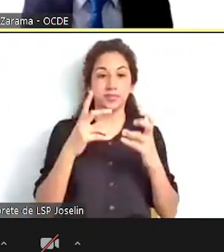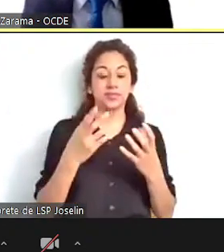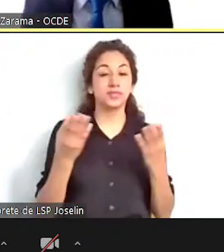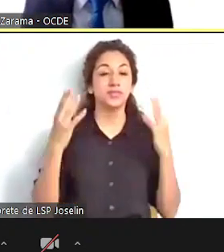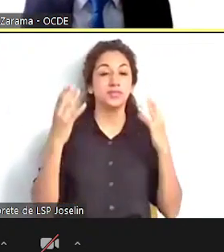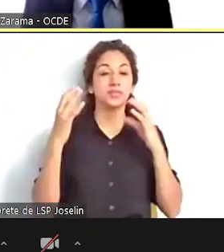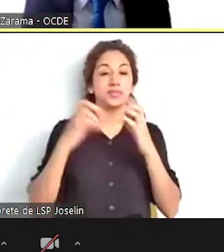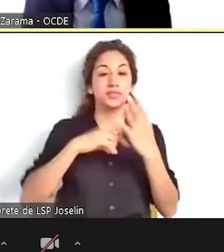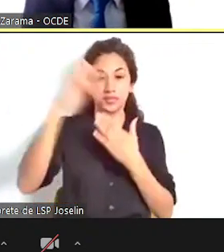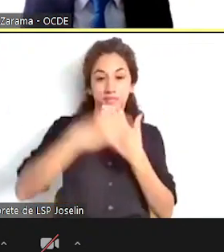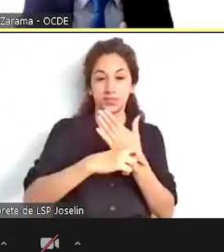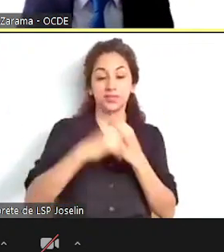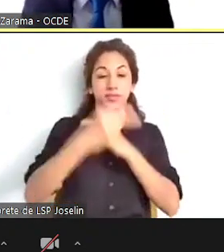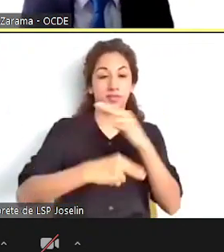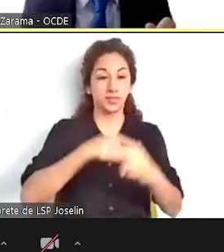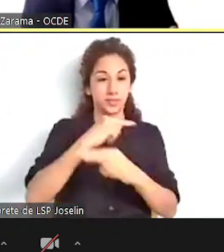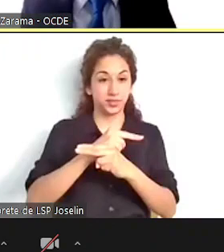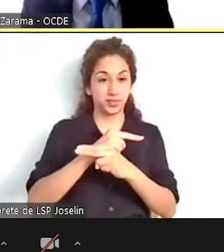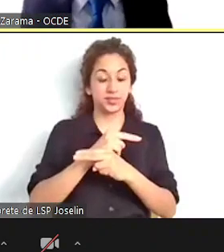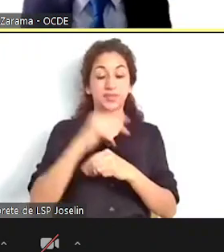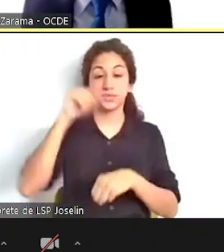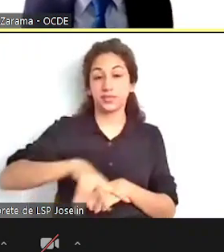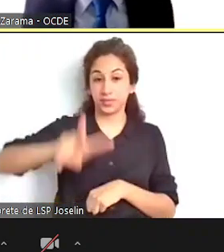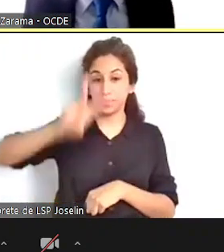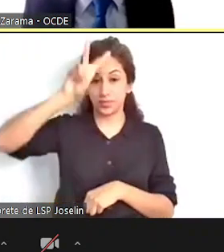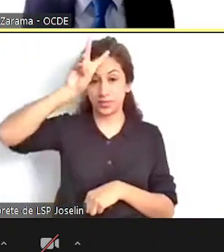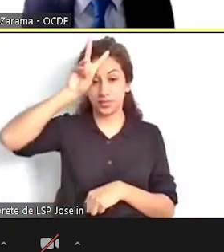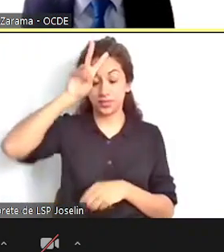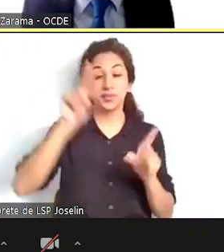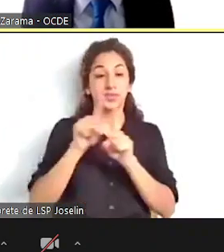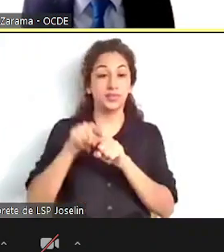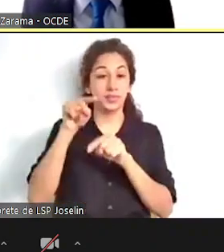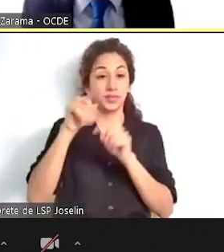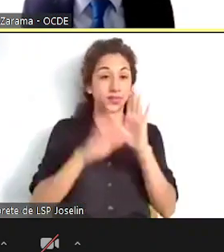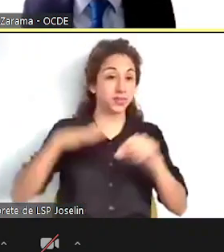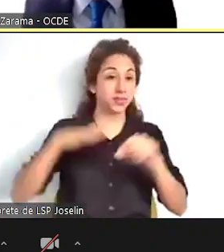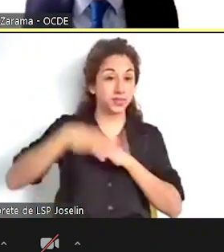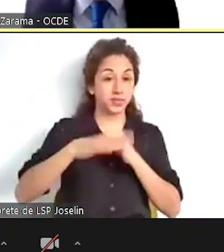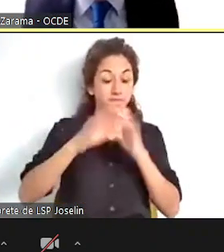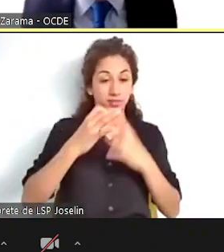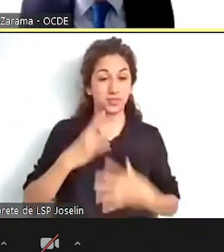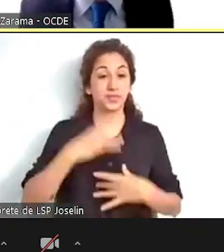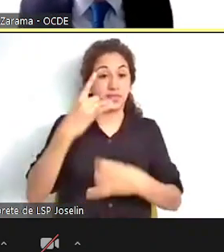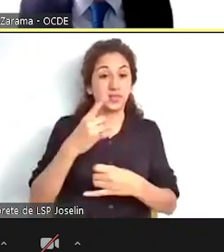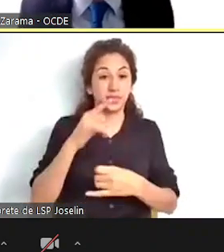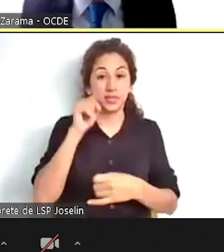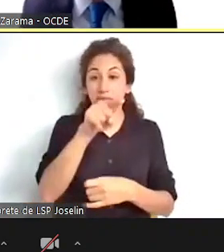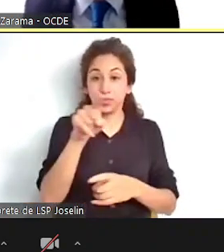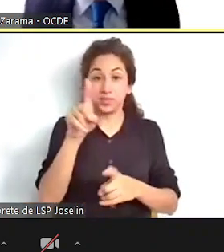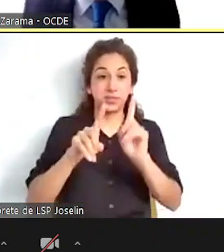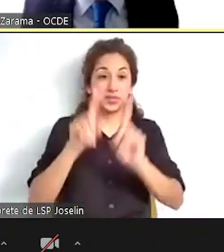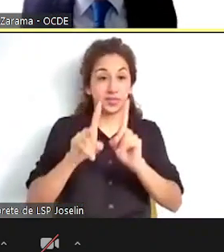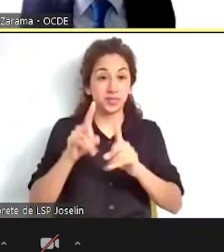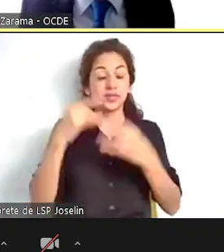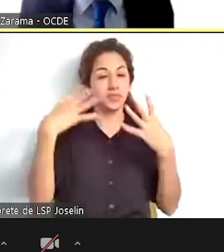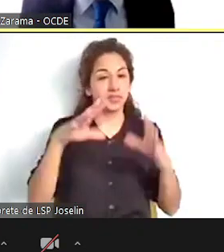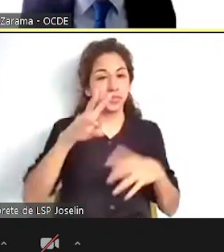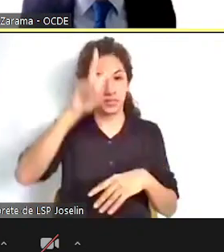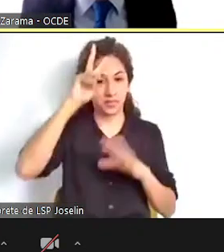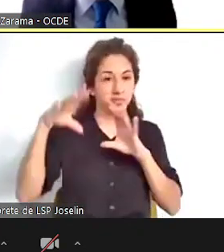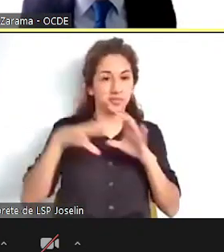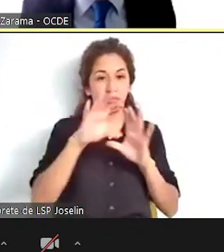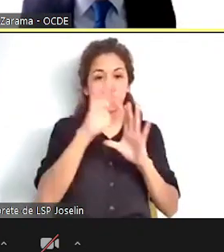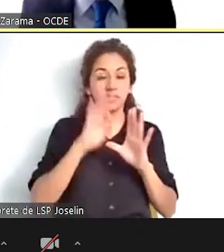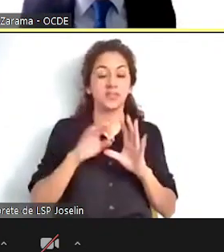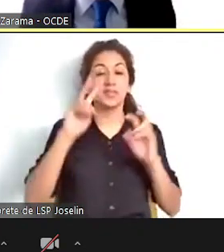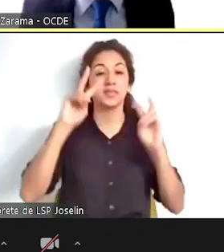that when it comes to considering the national action plan so we know that the provincial plan is also interesting because it talks about a lot of the considerations that you mentioned